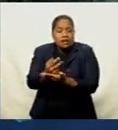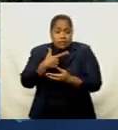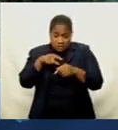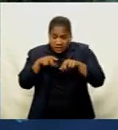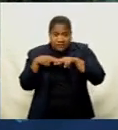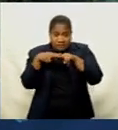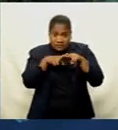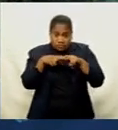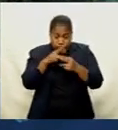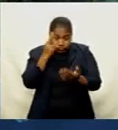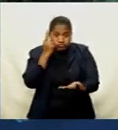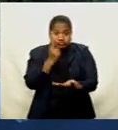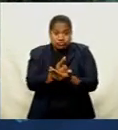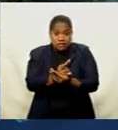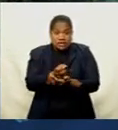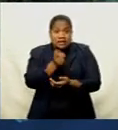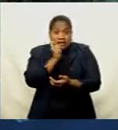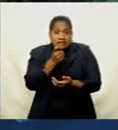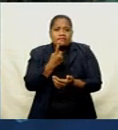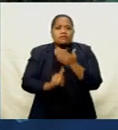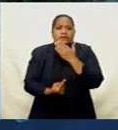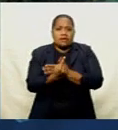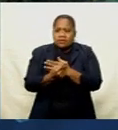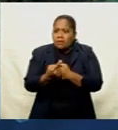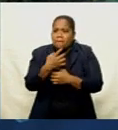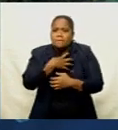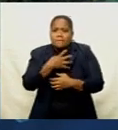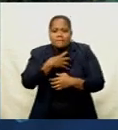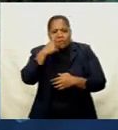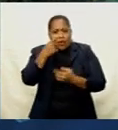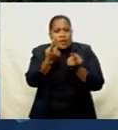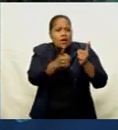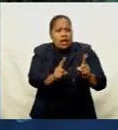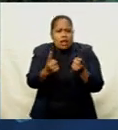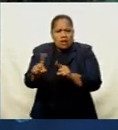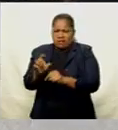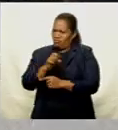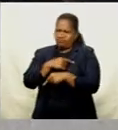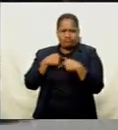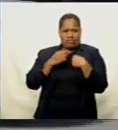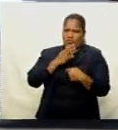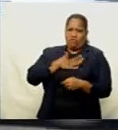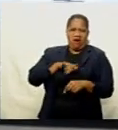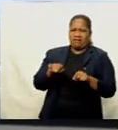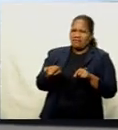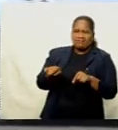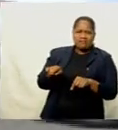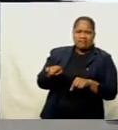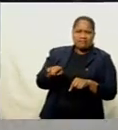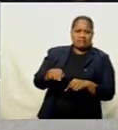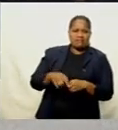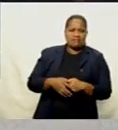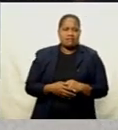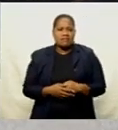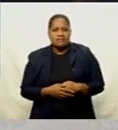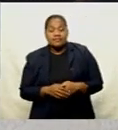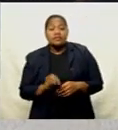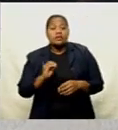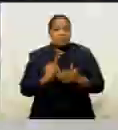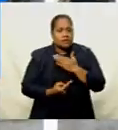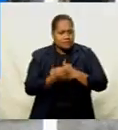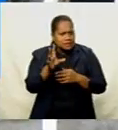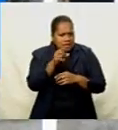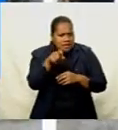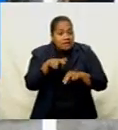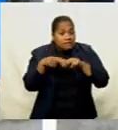it's real is if it comes here and starts killing a lot more people. And we don't want that. Dr. Fong has also rubbished claims that Fiji is